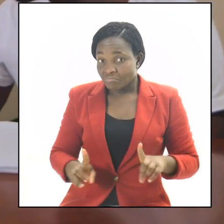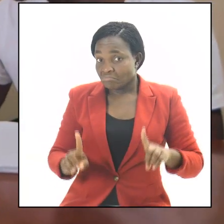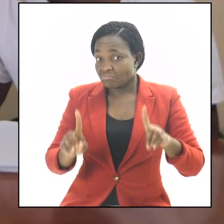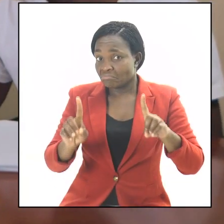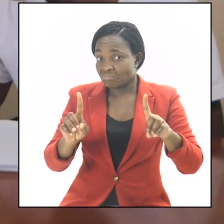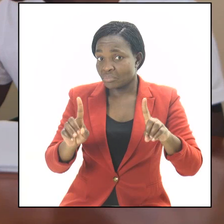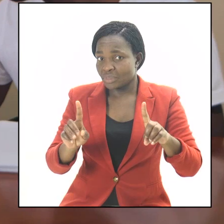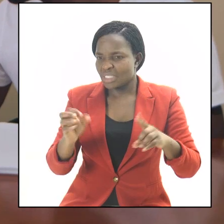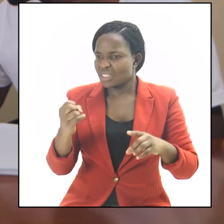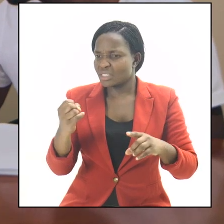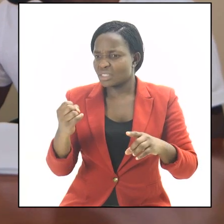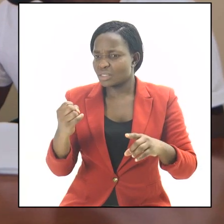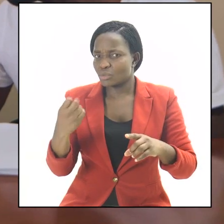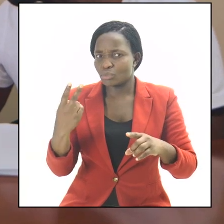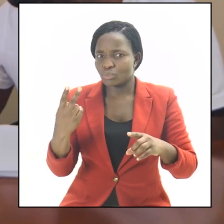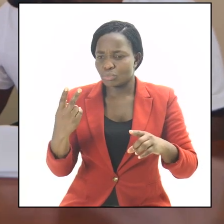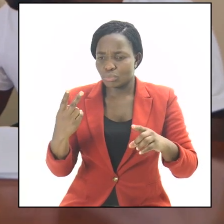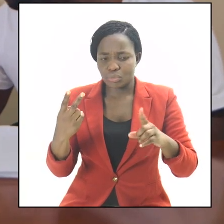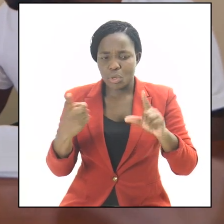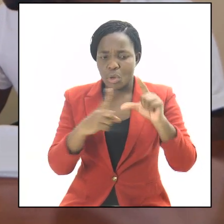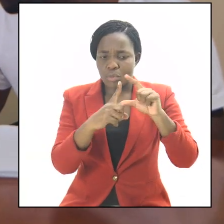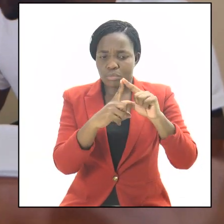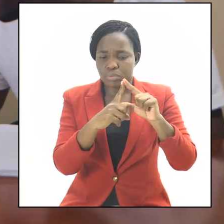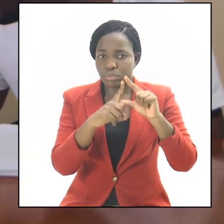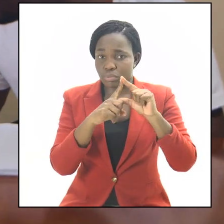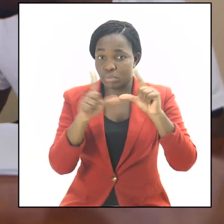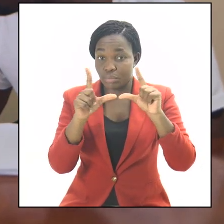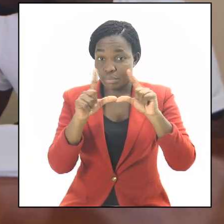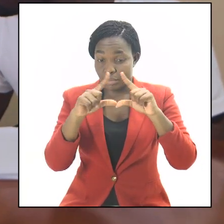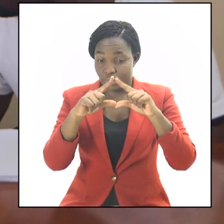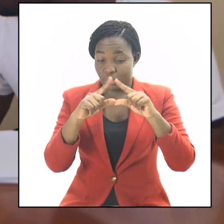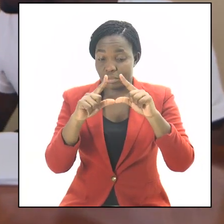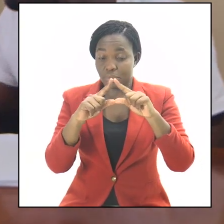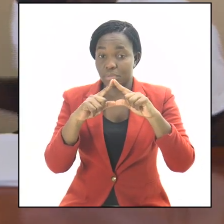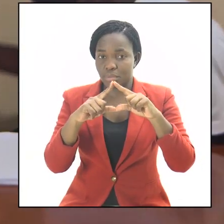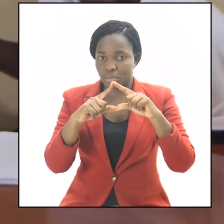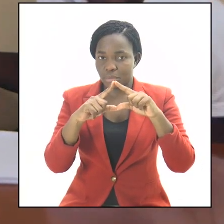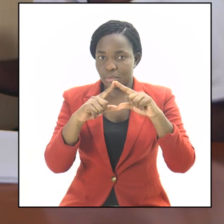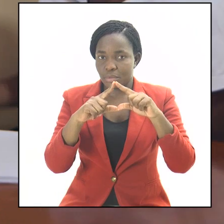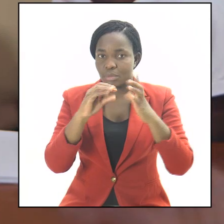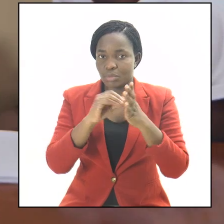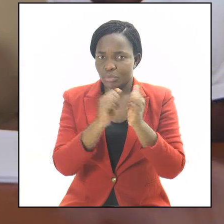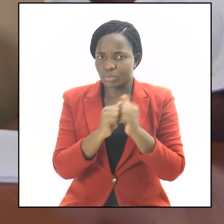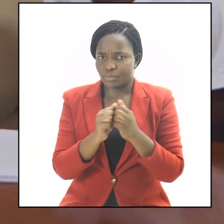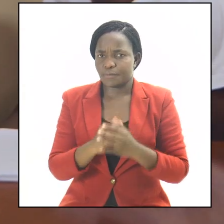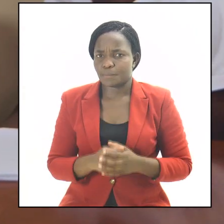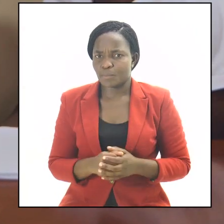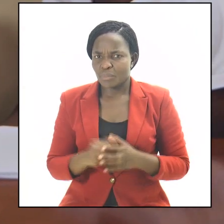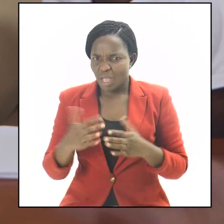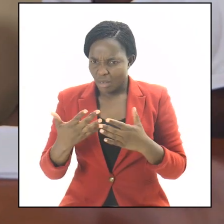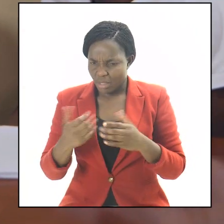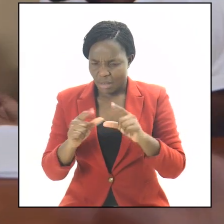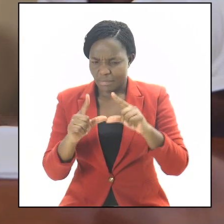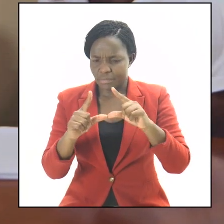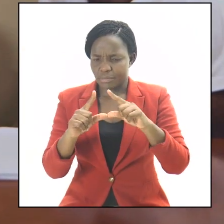parallelogram is just 2 triangles put together? Triangles? But a triangle has 3